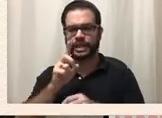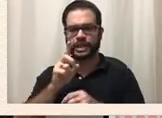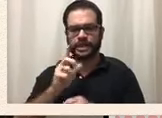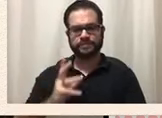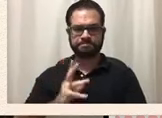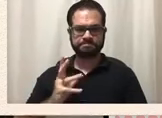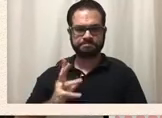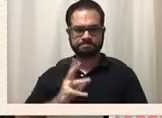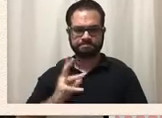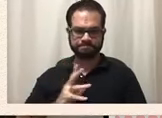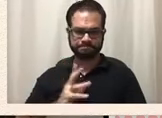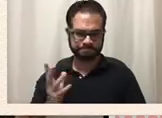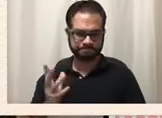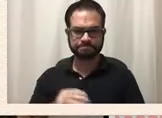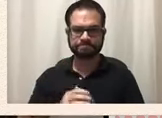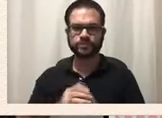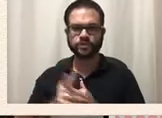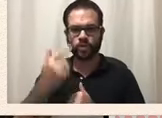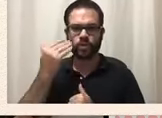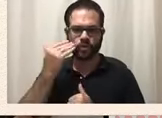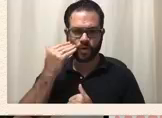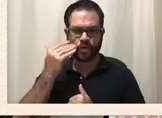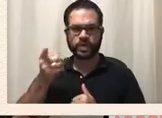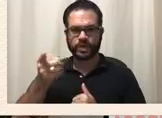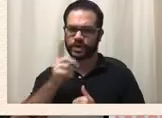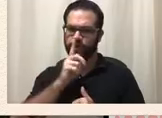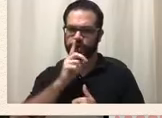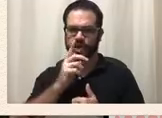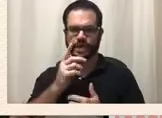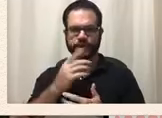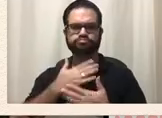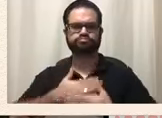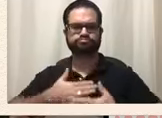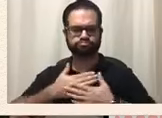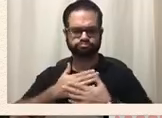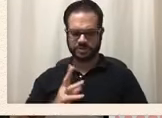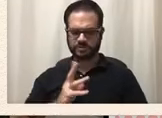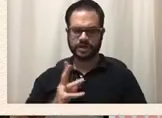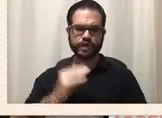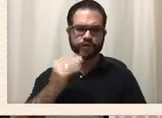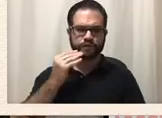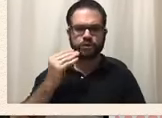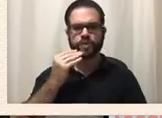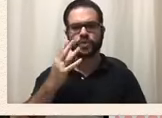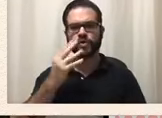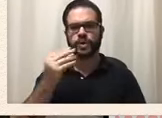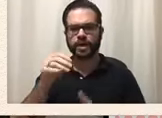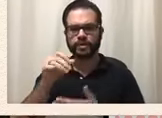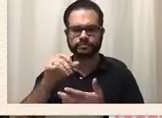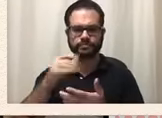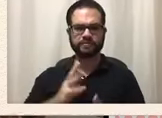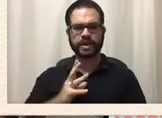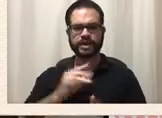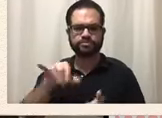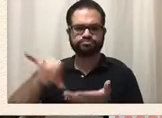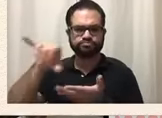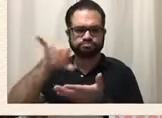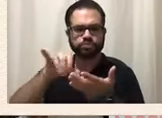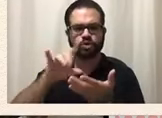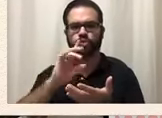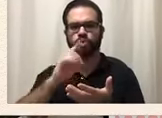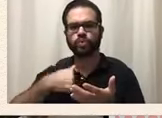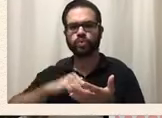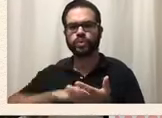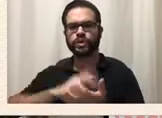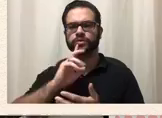that he appreciates fine food and of course some fine sauces along the way. And so when we talked about this presentation,